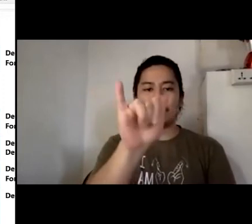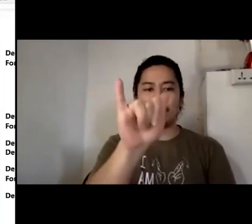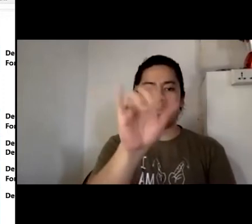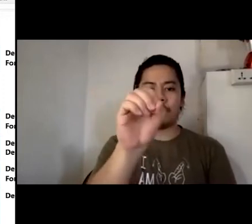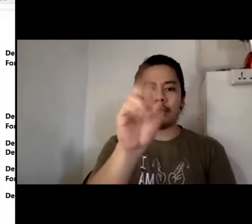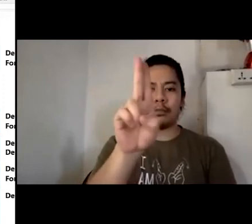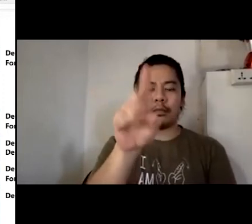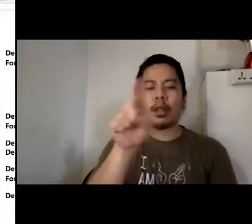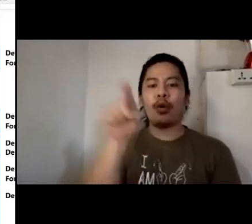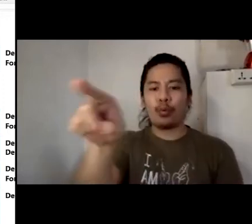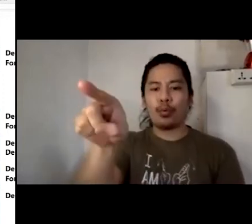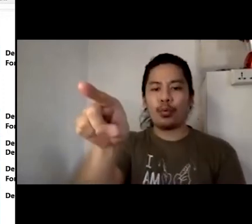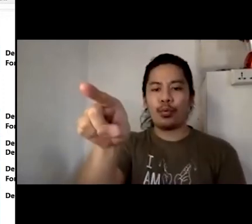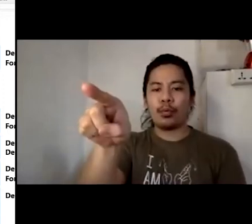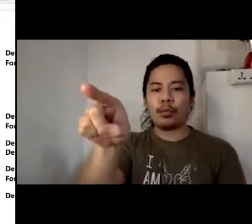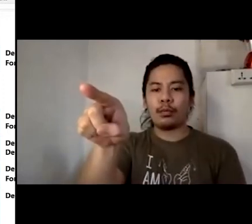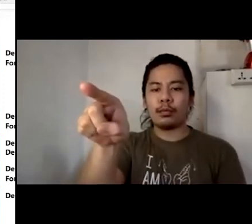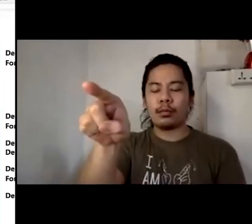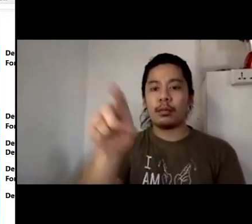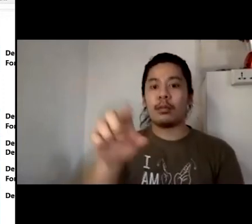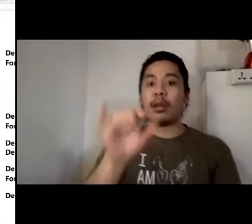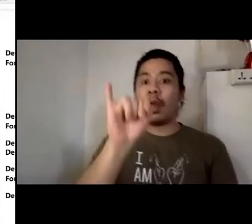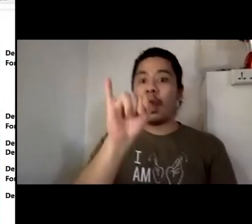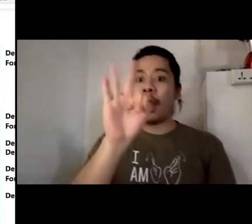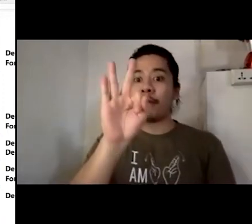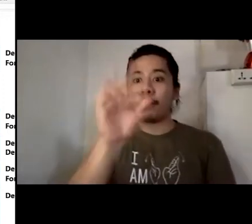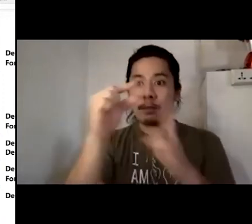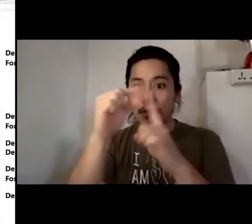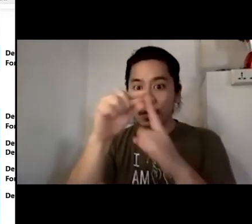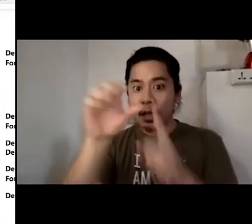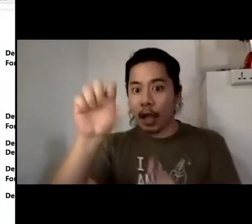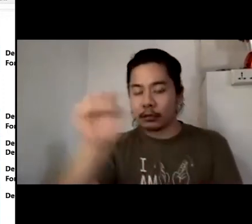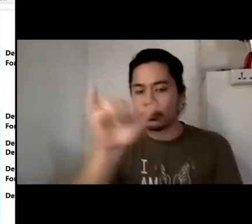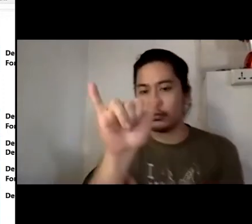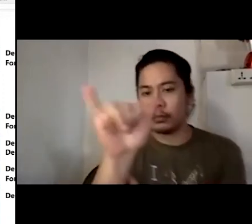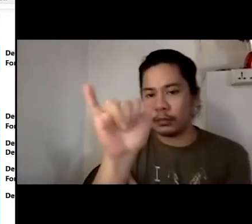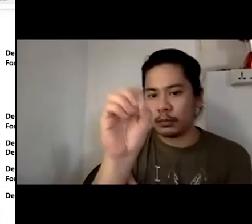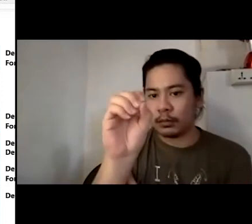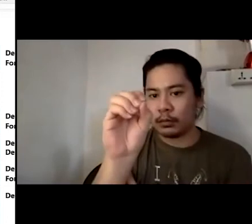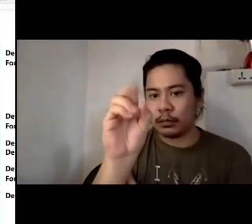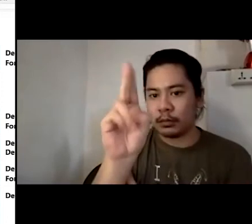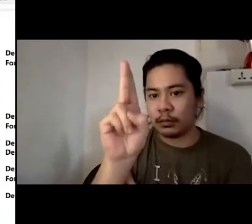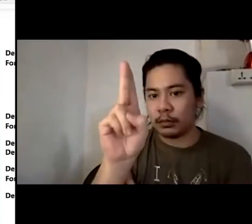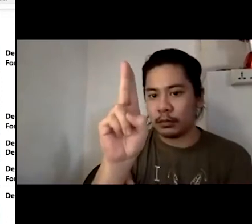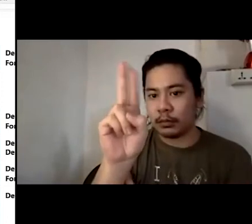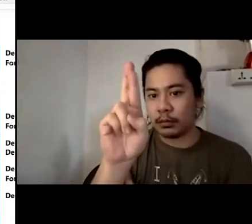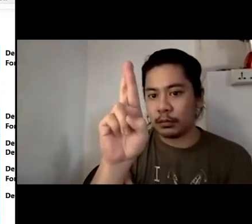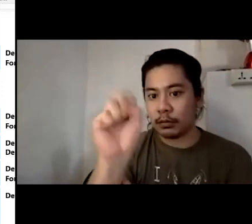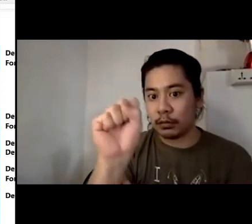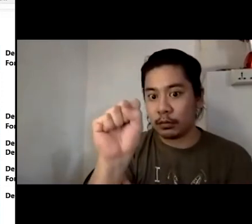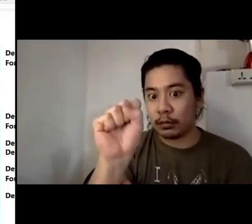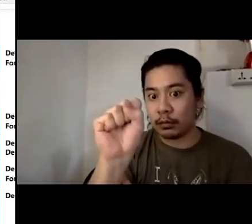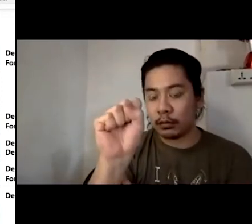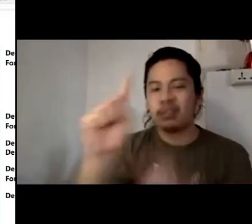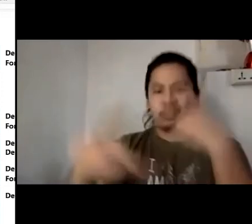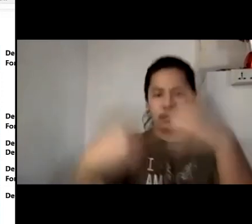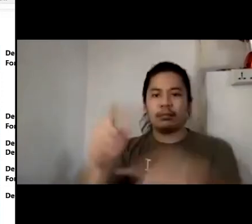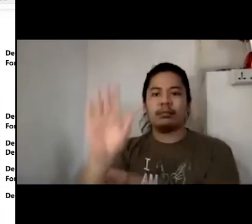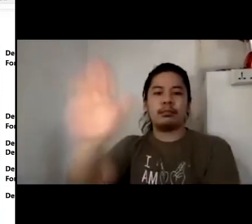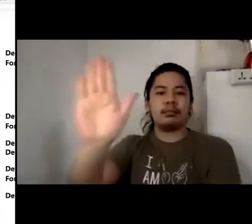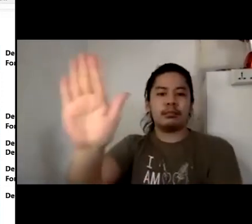His and her. Same. Okay. It's same thing as your you. The eyes, yeah.